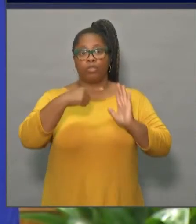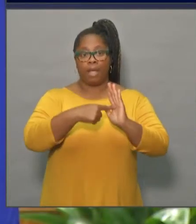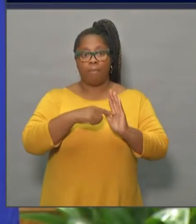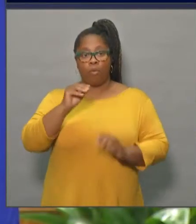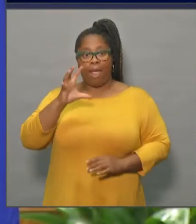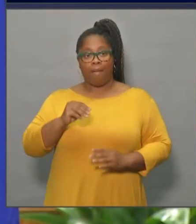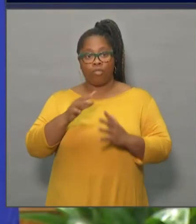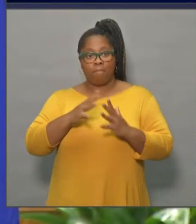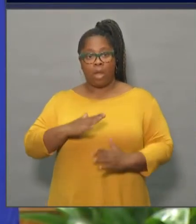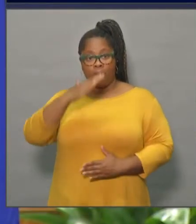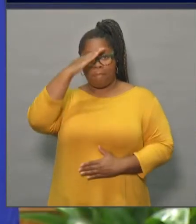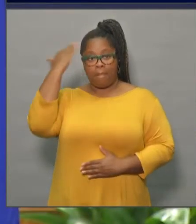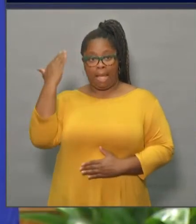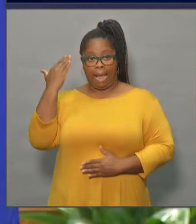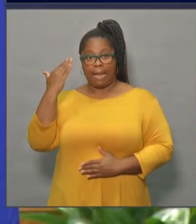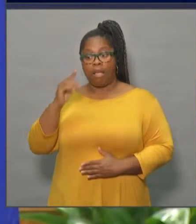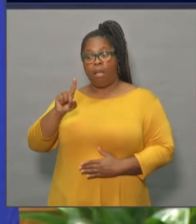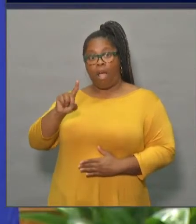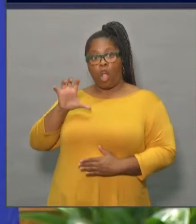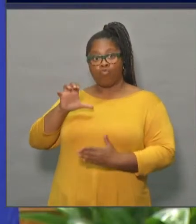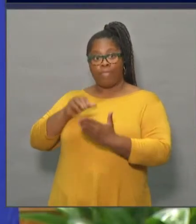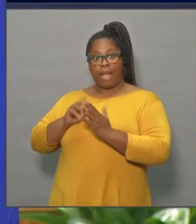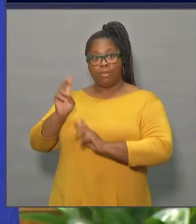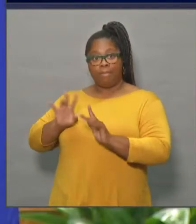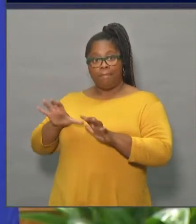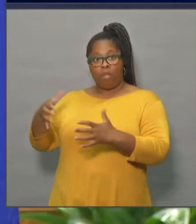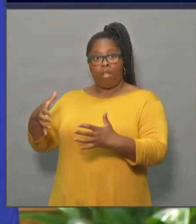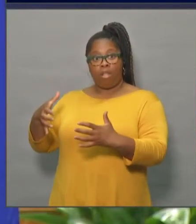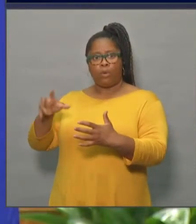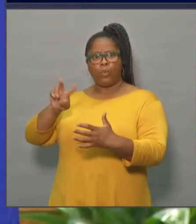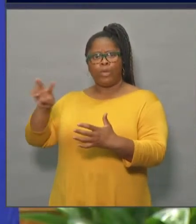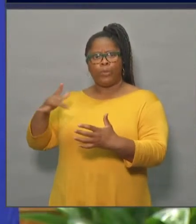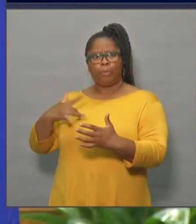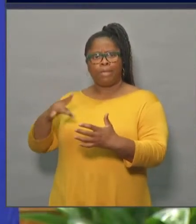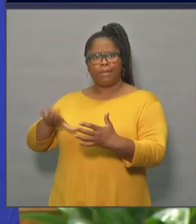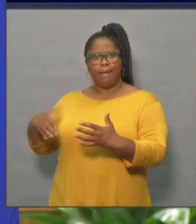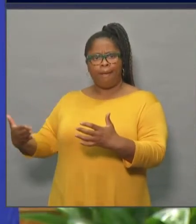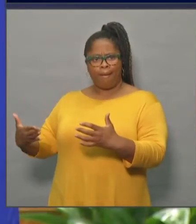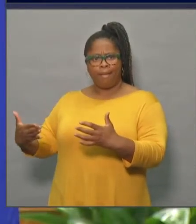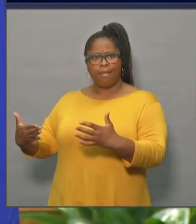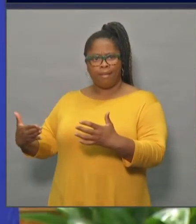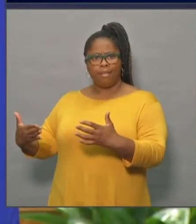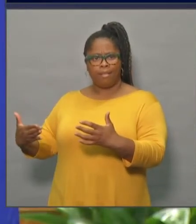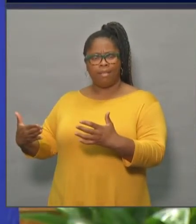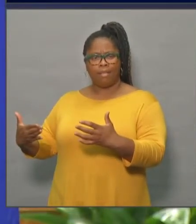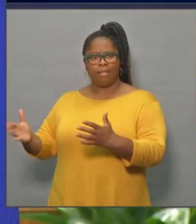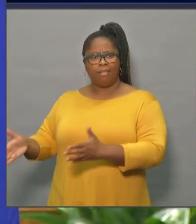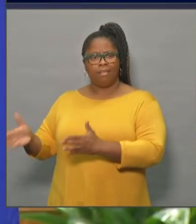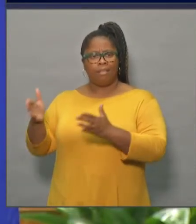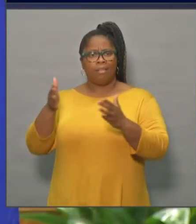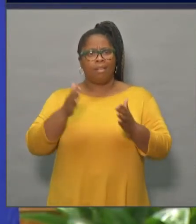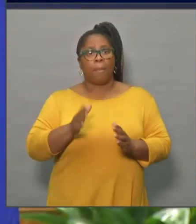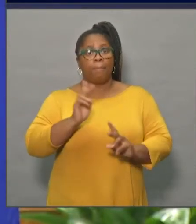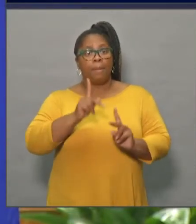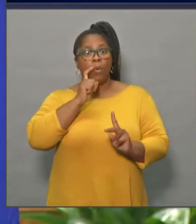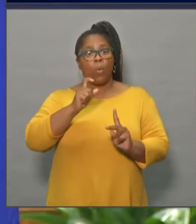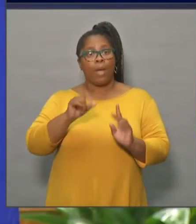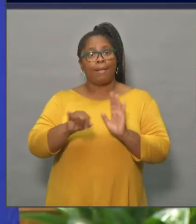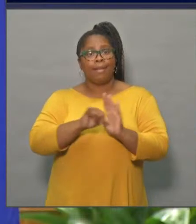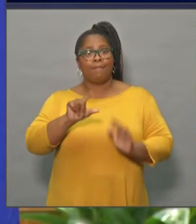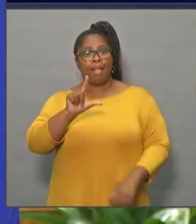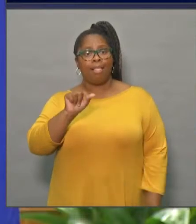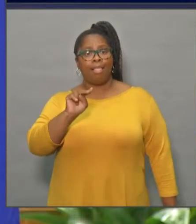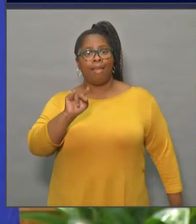African Americans is 22 deaths per 100,000 people. And among people identifying as Latinx